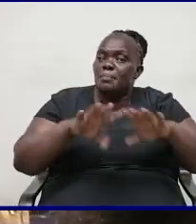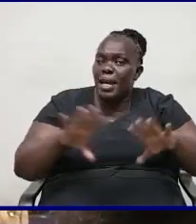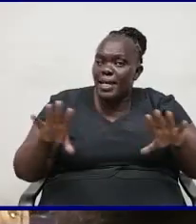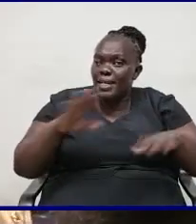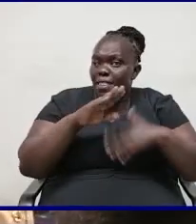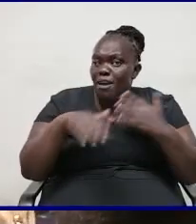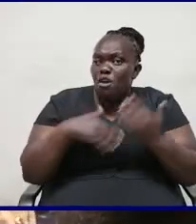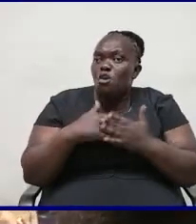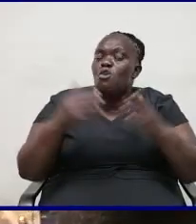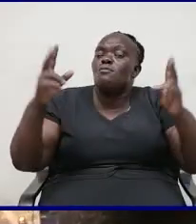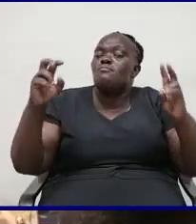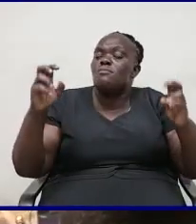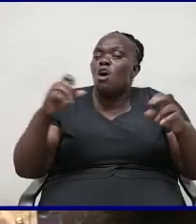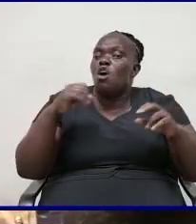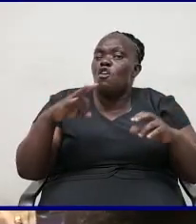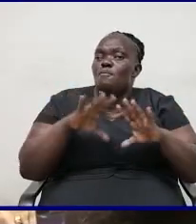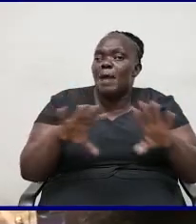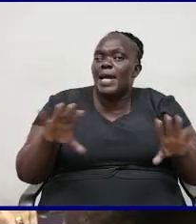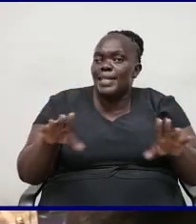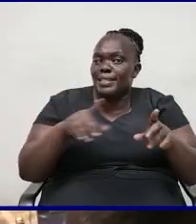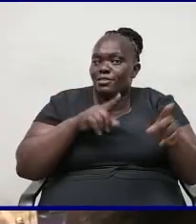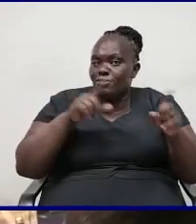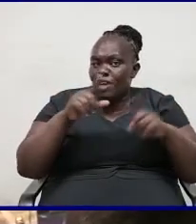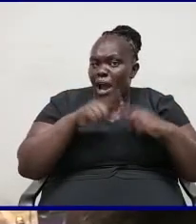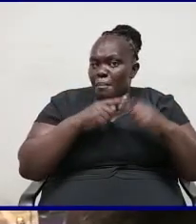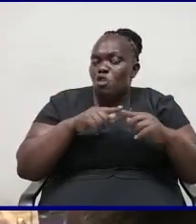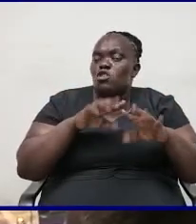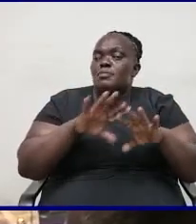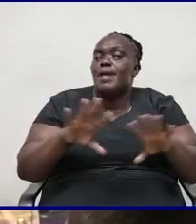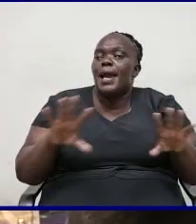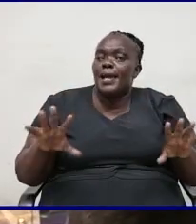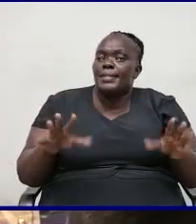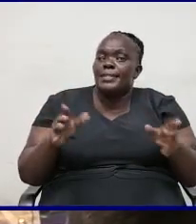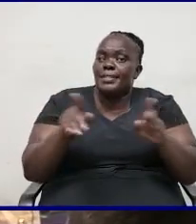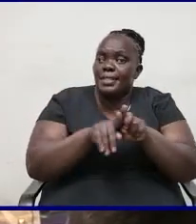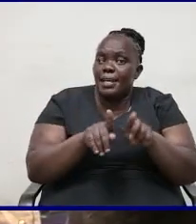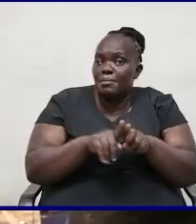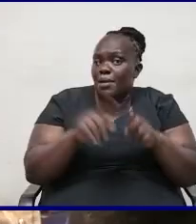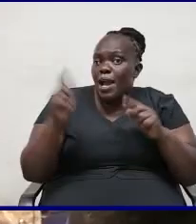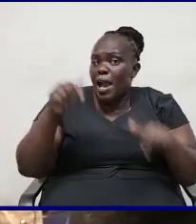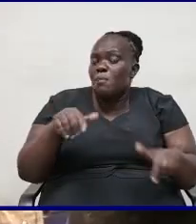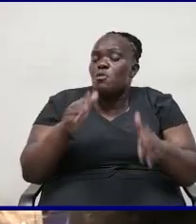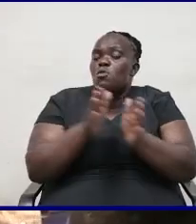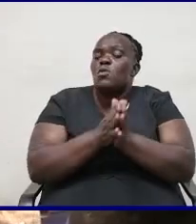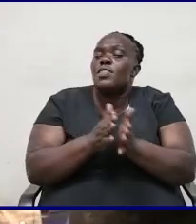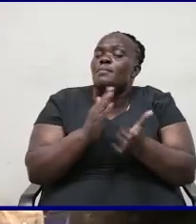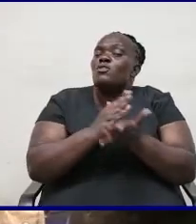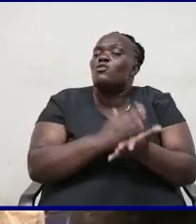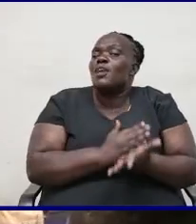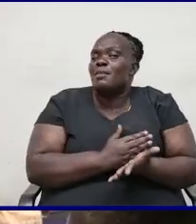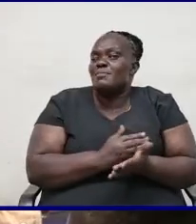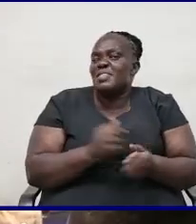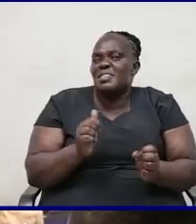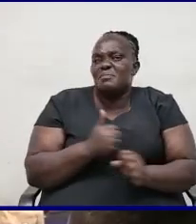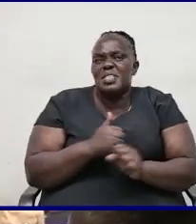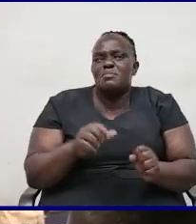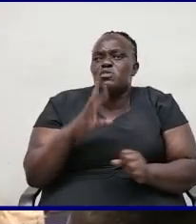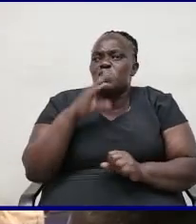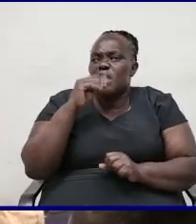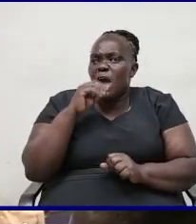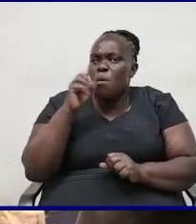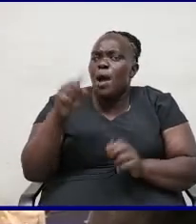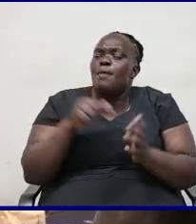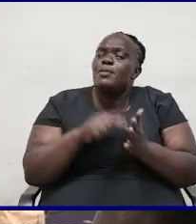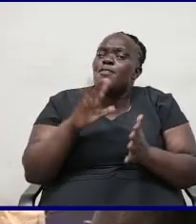marketing, the whole concept of marketing. Because tourism is about marketing. If you don't come up with a robust program, we cannot be talking about